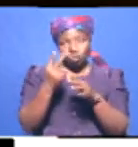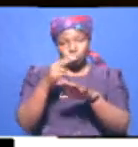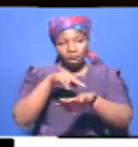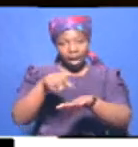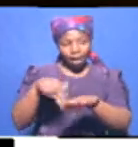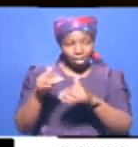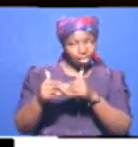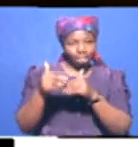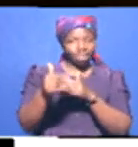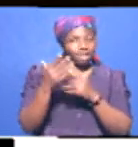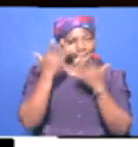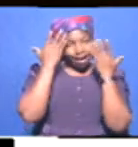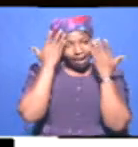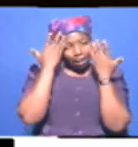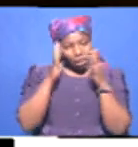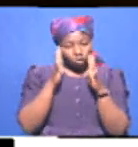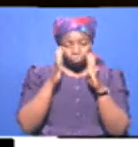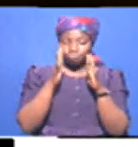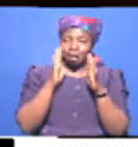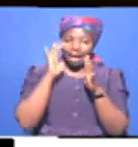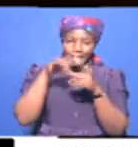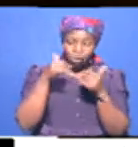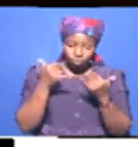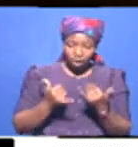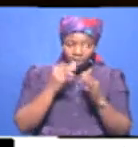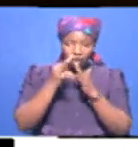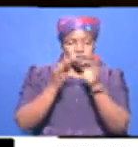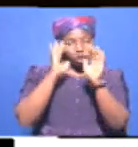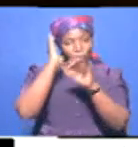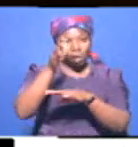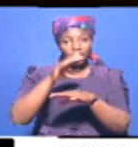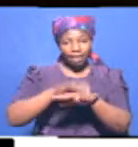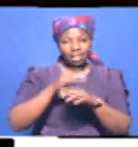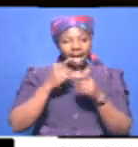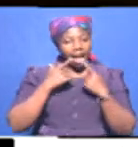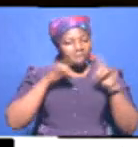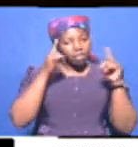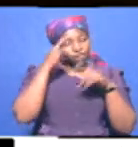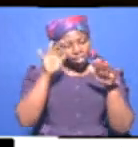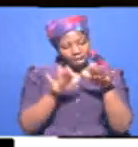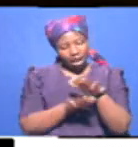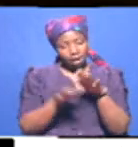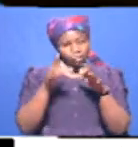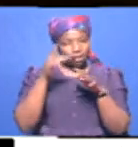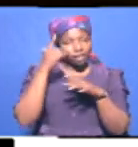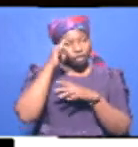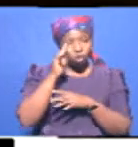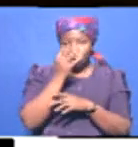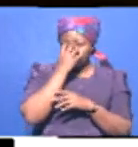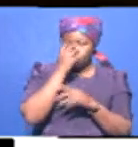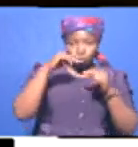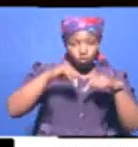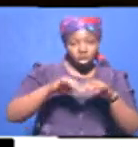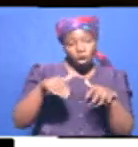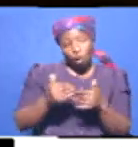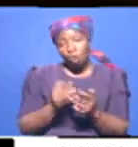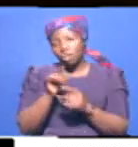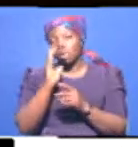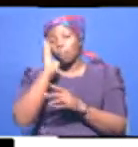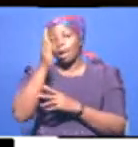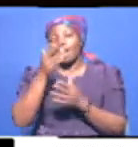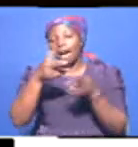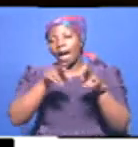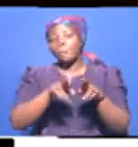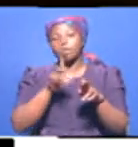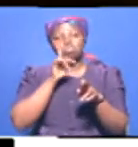I'm not very sure at this point whether we will get the announcement of the running mate for the deputy president today or that will happen tomorrow.